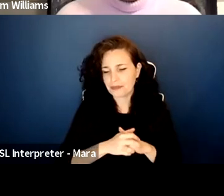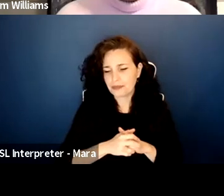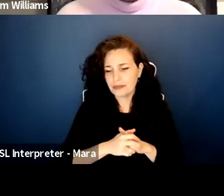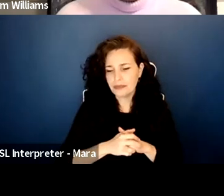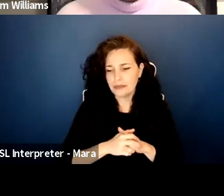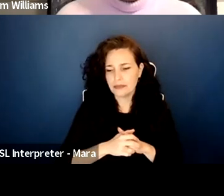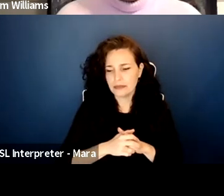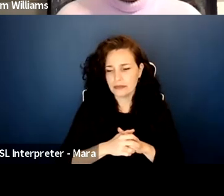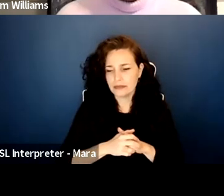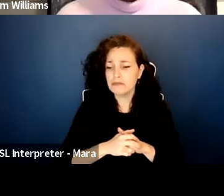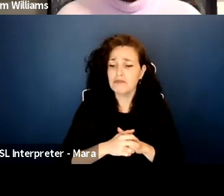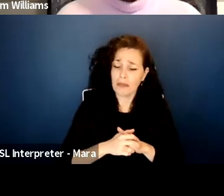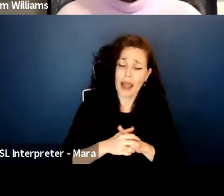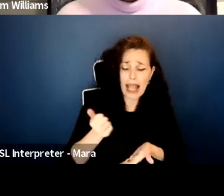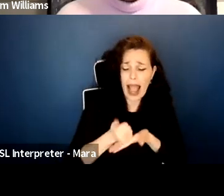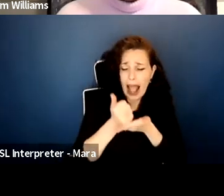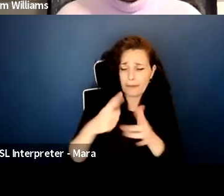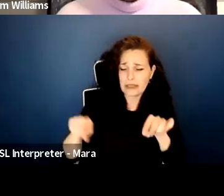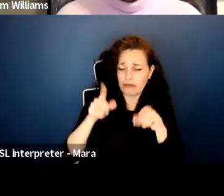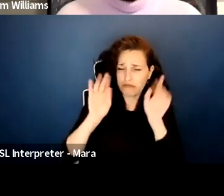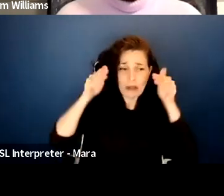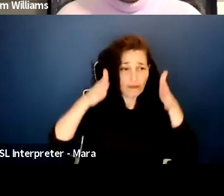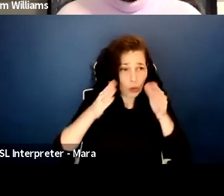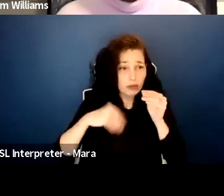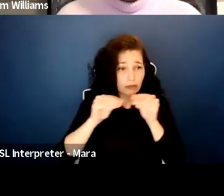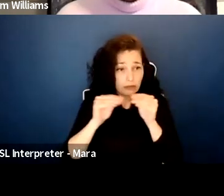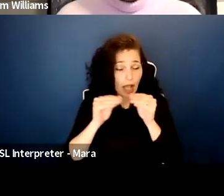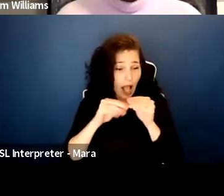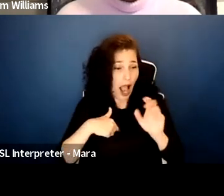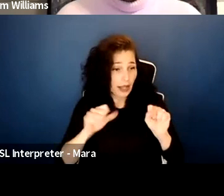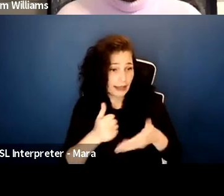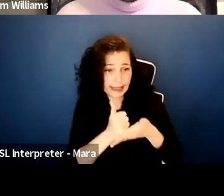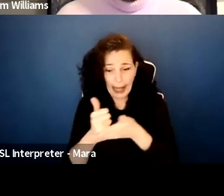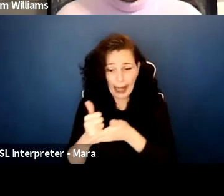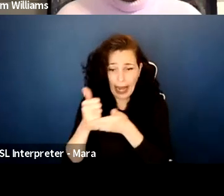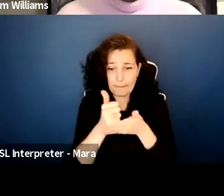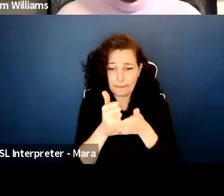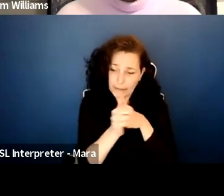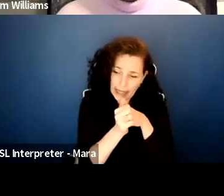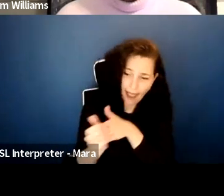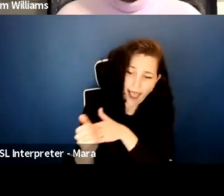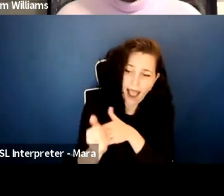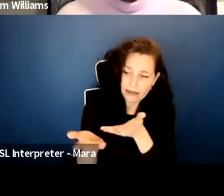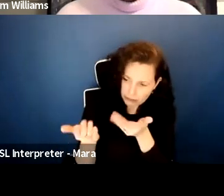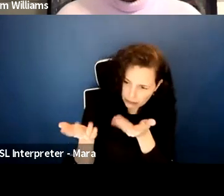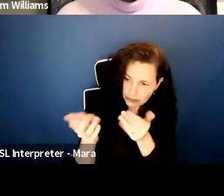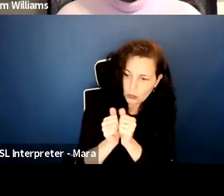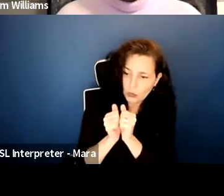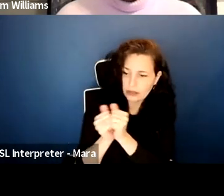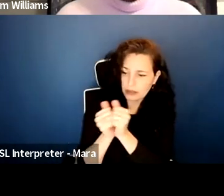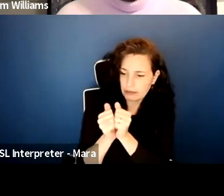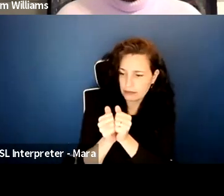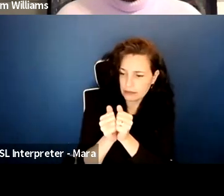lot of actors, and I can kind of help guide them sometimes in their readings when you're reading with somebody. But also sometimes